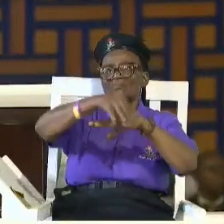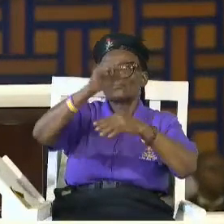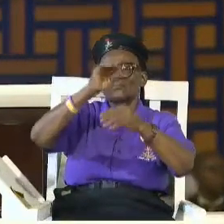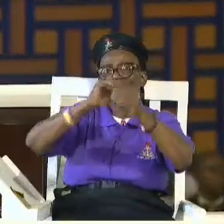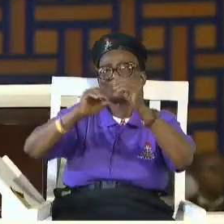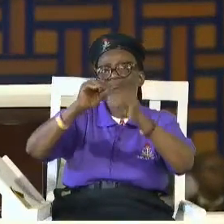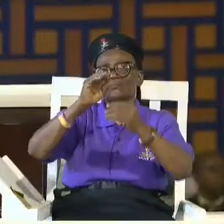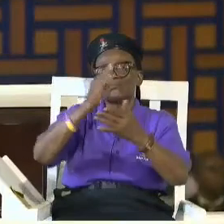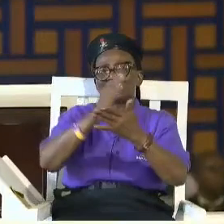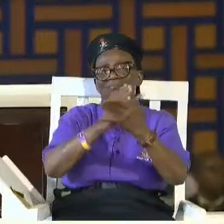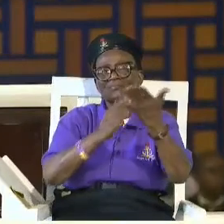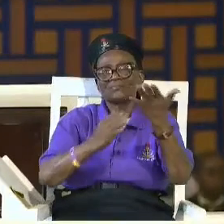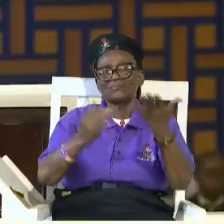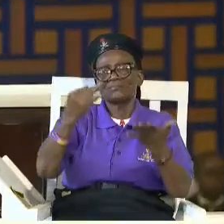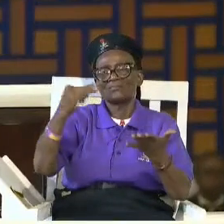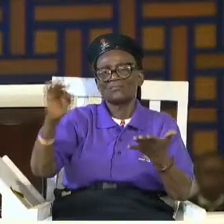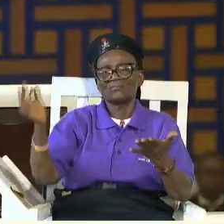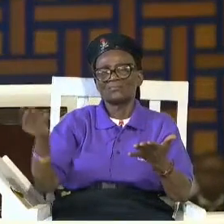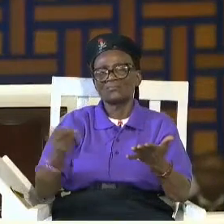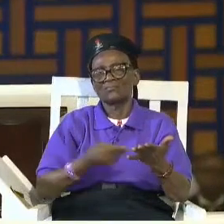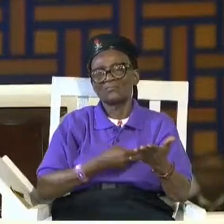Some of us are tired